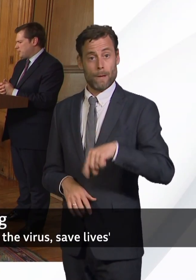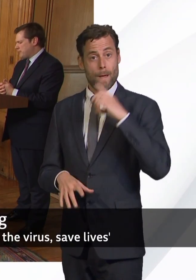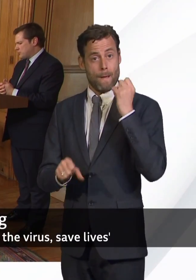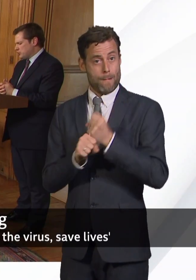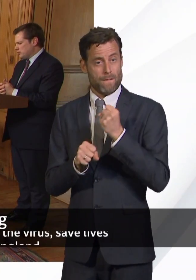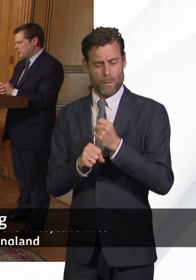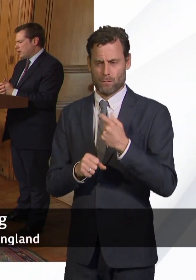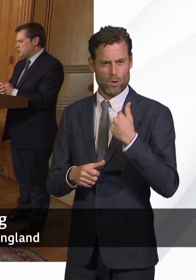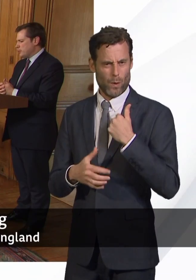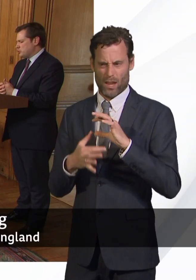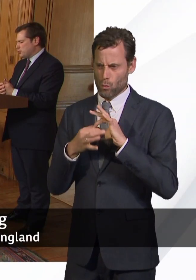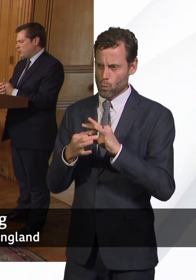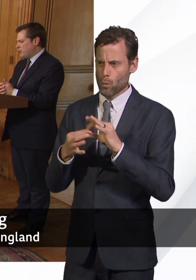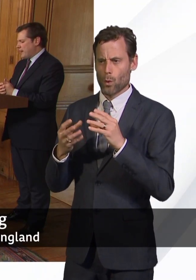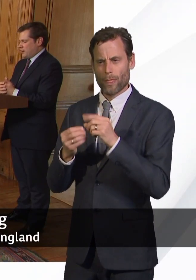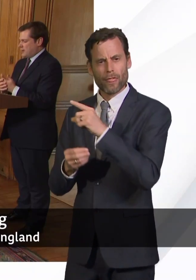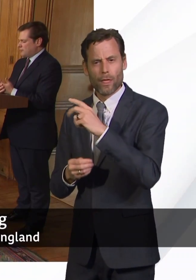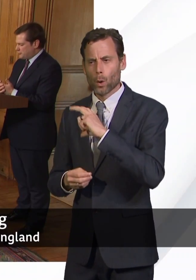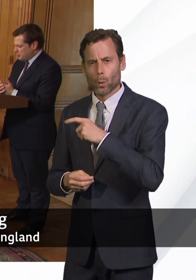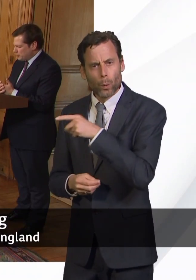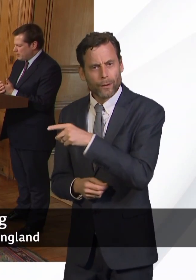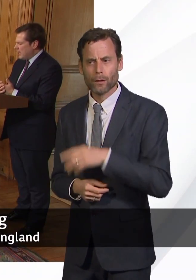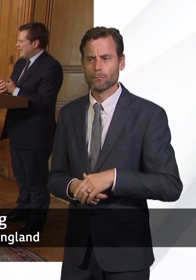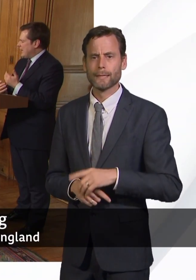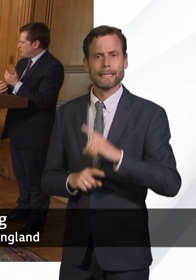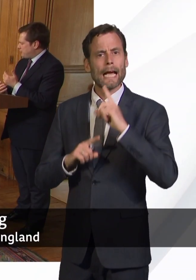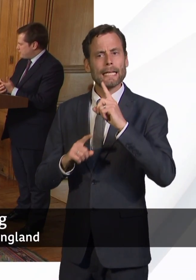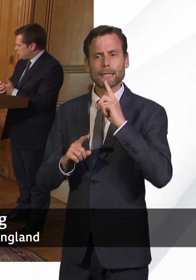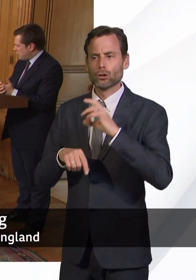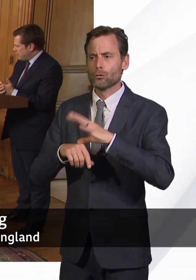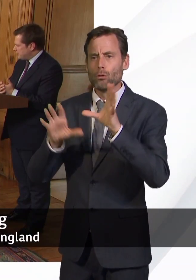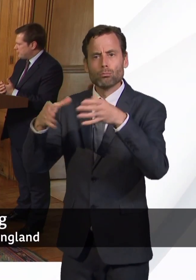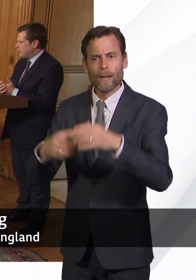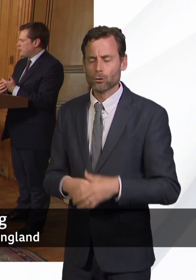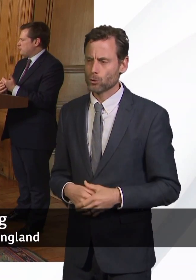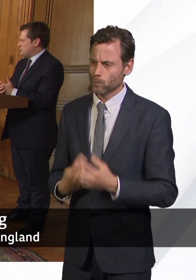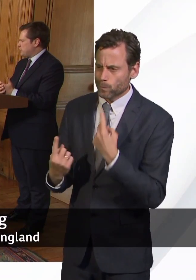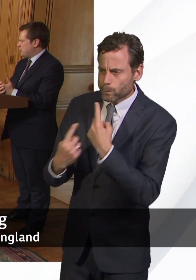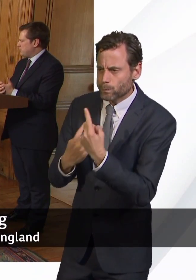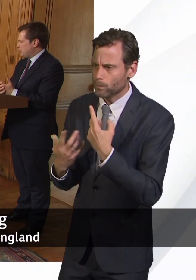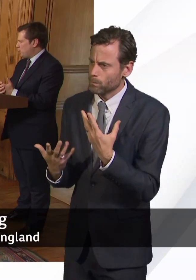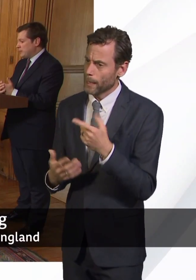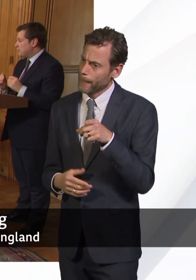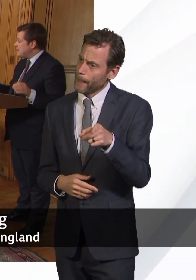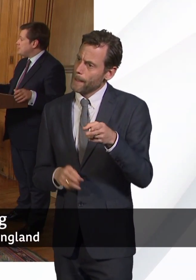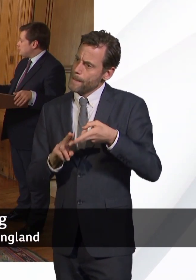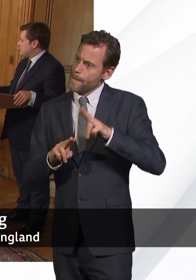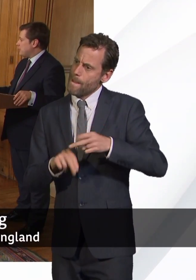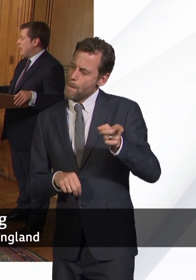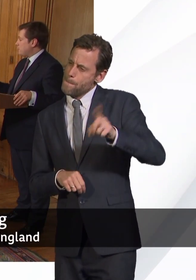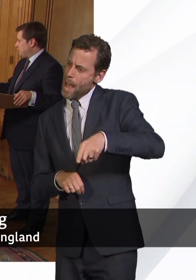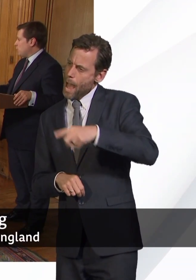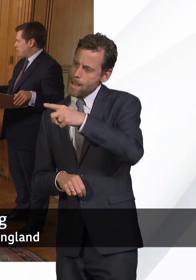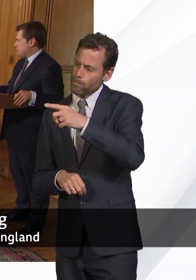teaching professionals, to ensure that they are comfortable and have sufficient guidance to return to the workplace. Many